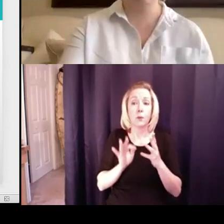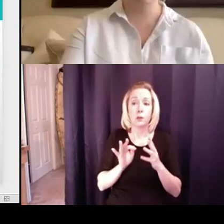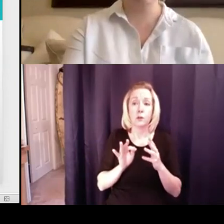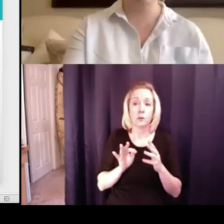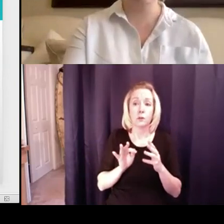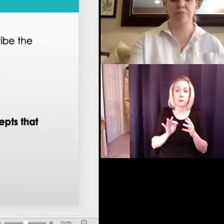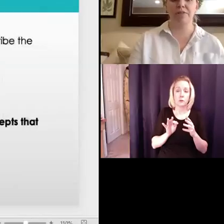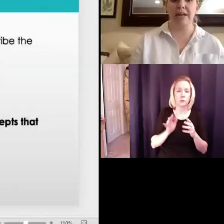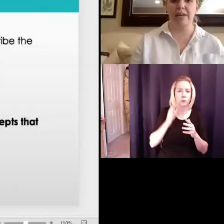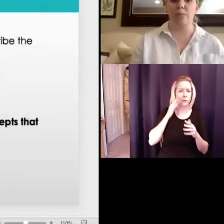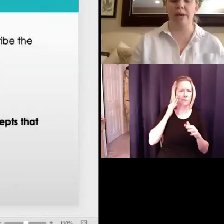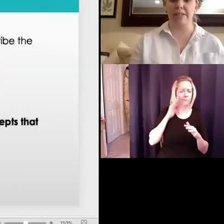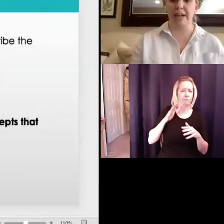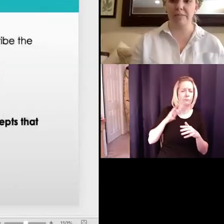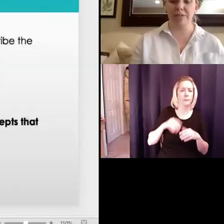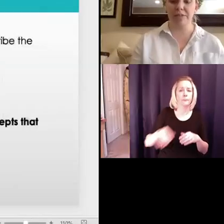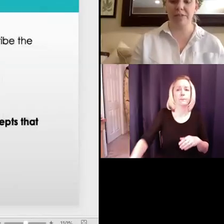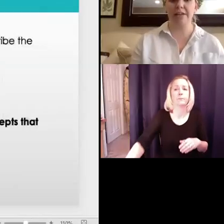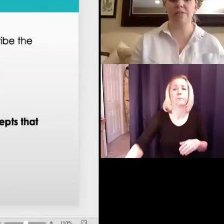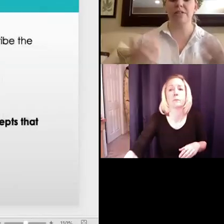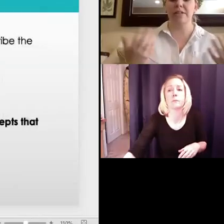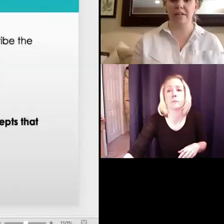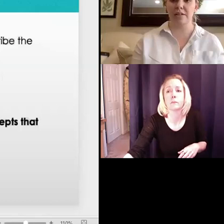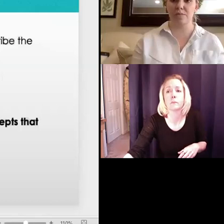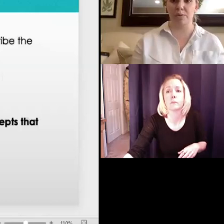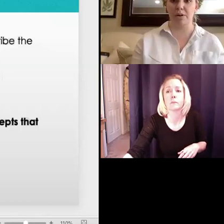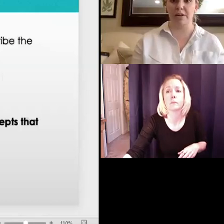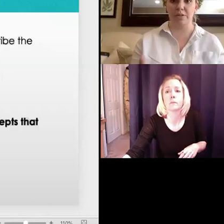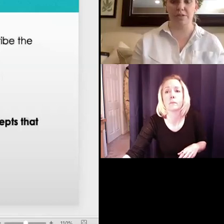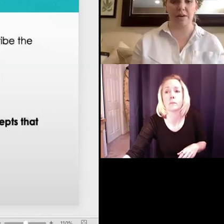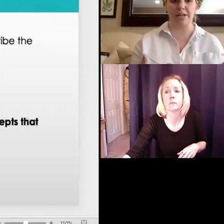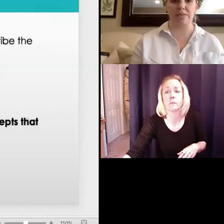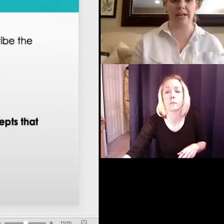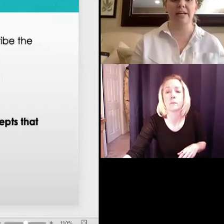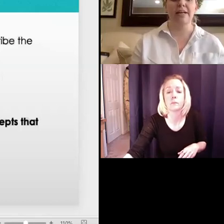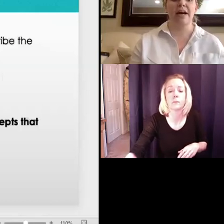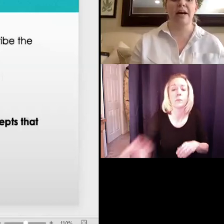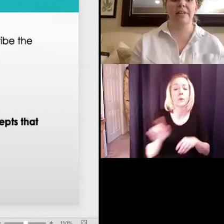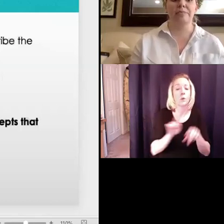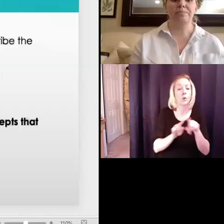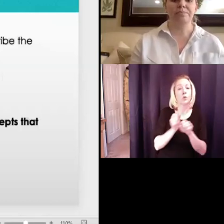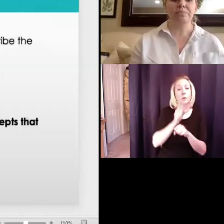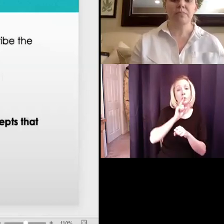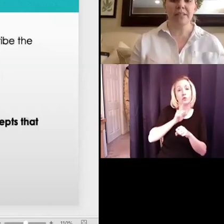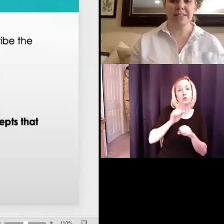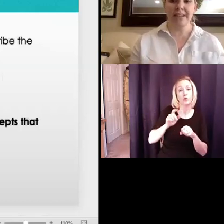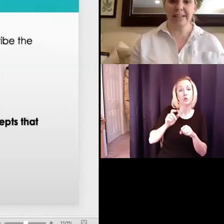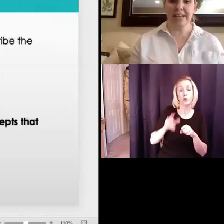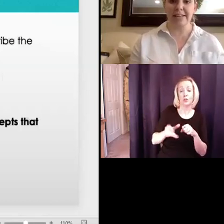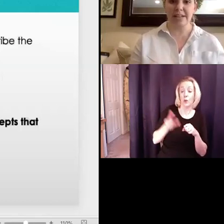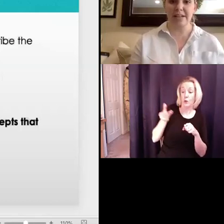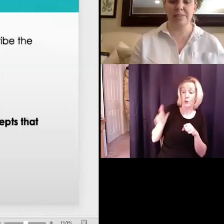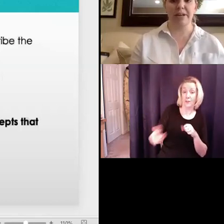really want to make sure you're providing wait time for your child so that they can explore those objects, right? It's a